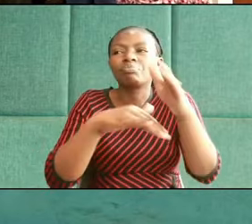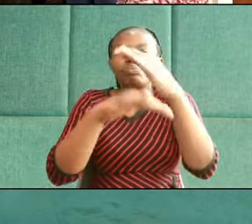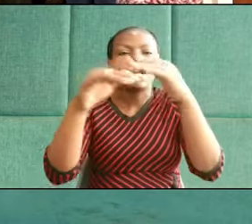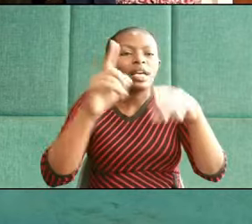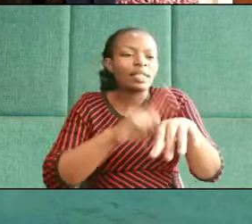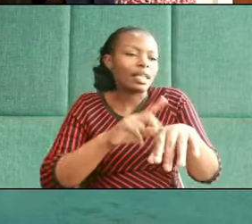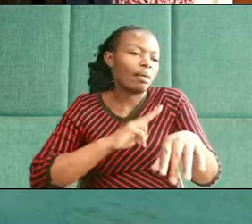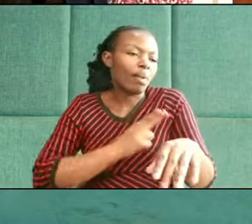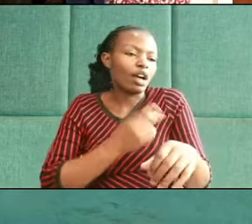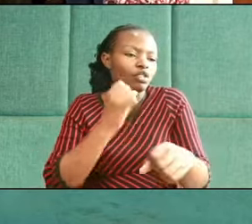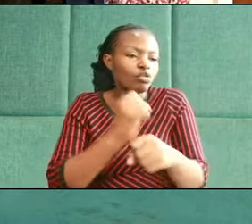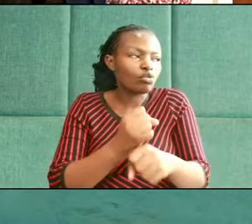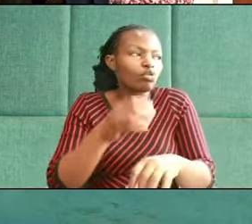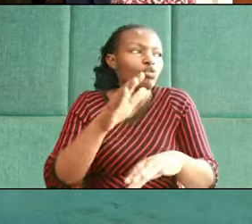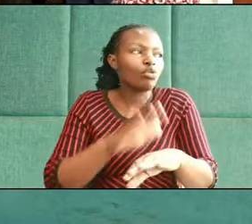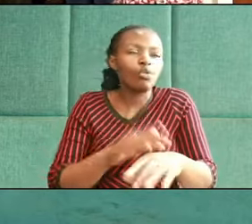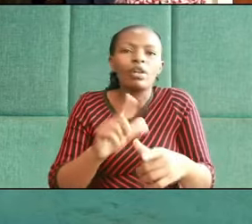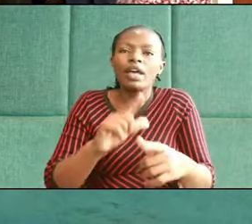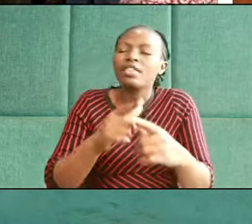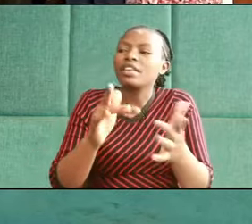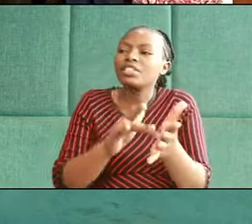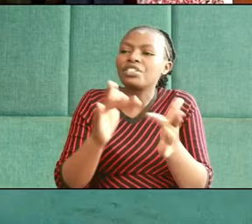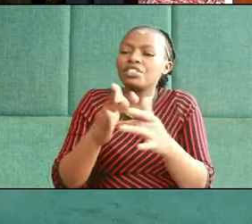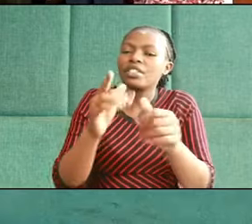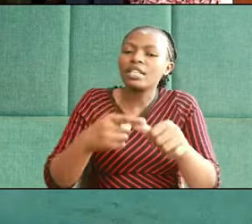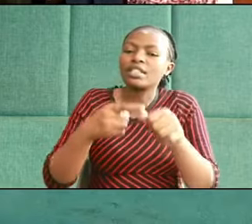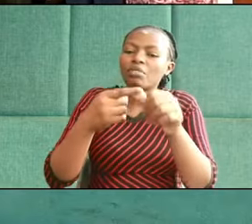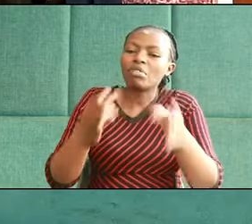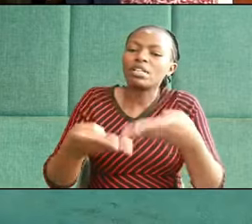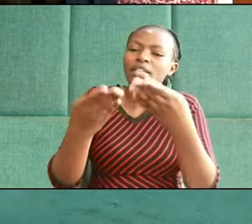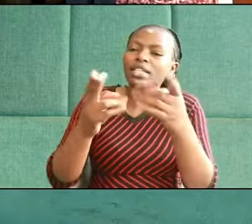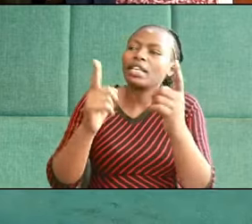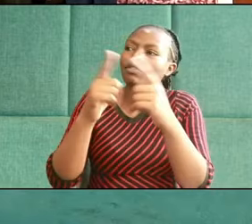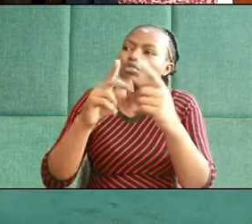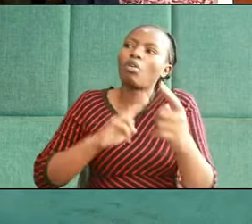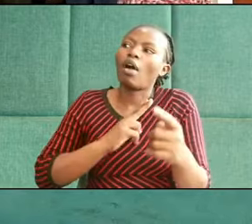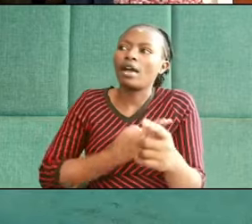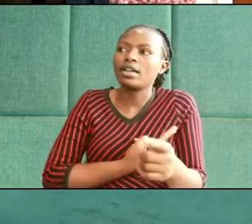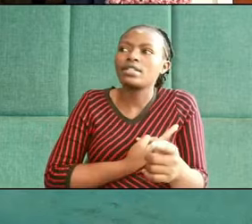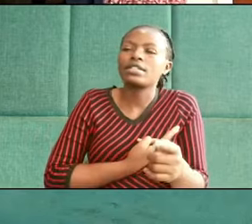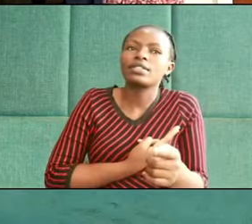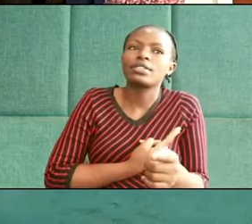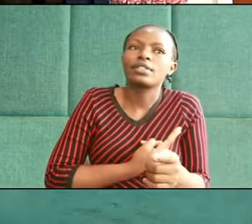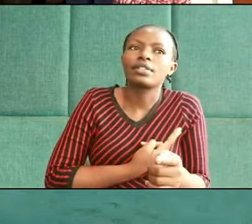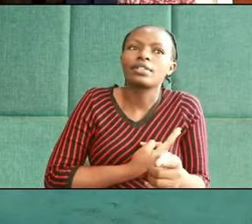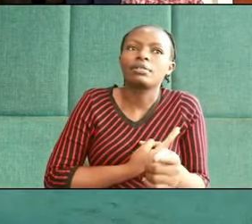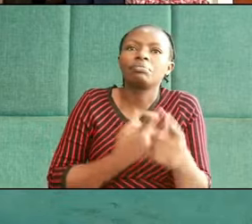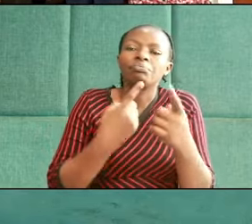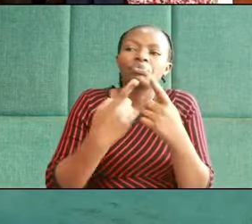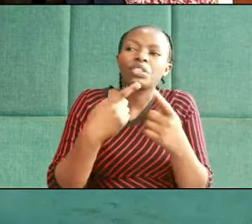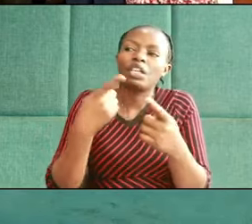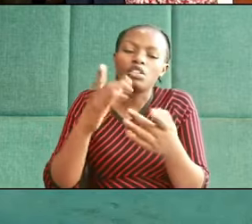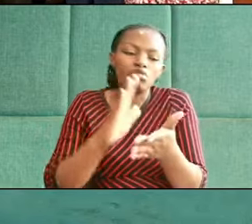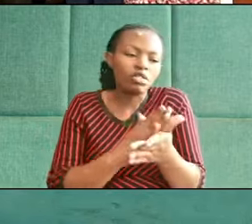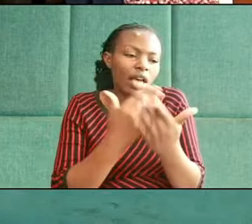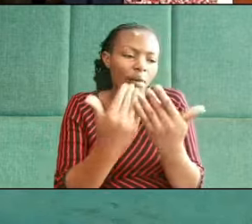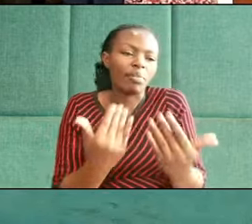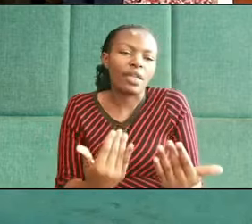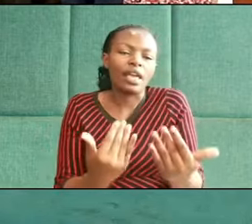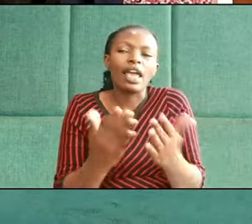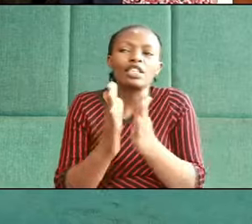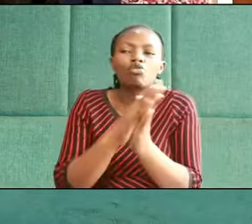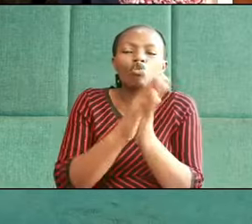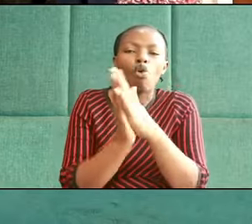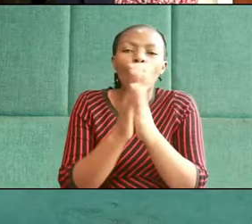Yes. And we have nice treasures and when he comes, he's going to give them to us? Yes. Now let me tell you of a story. I tell you